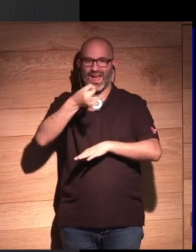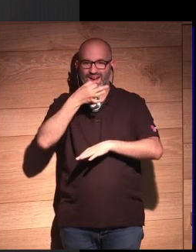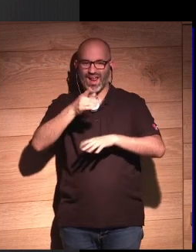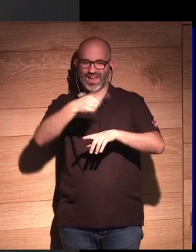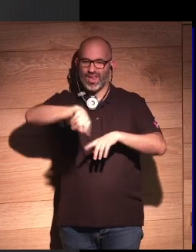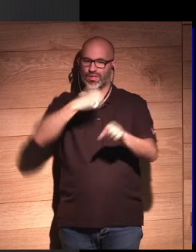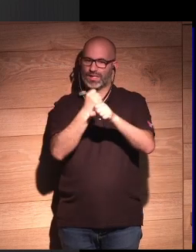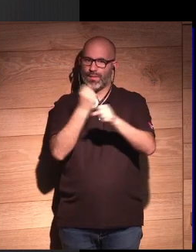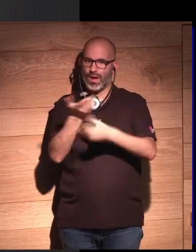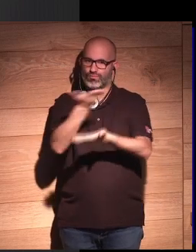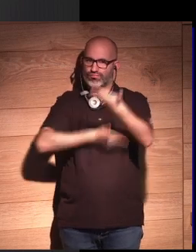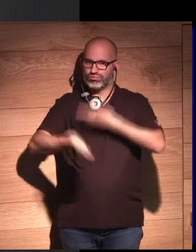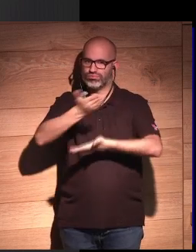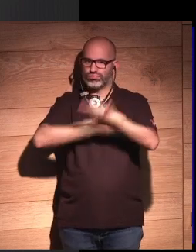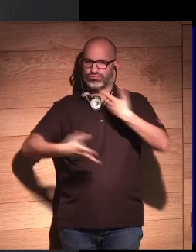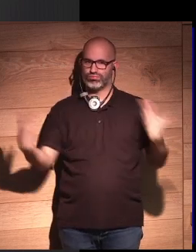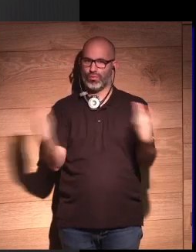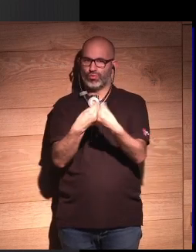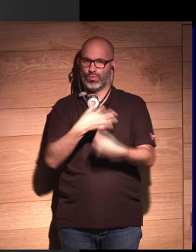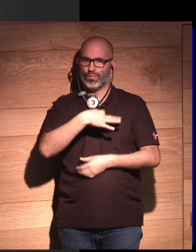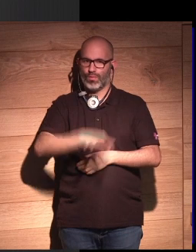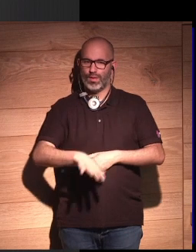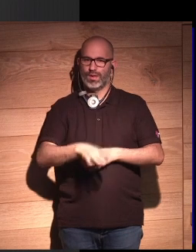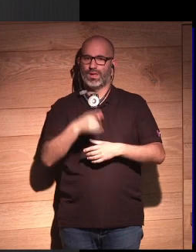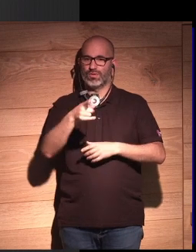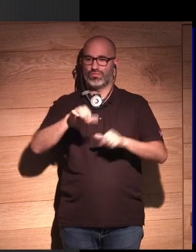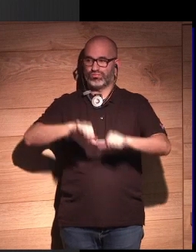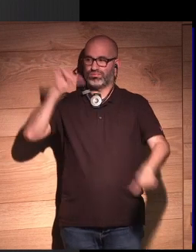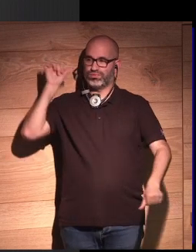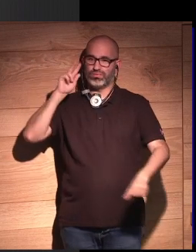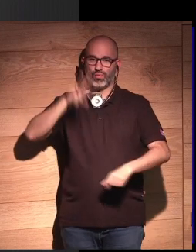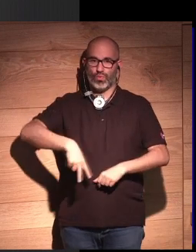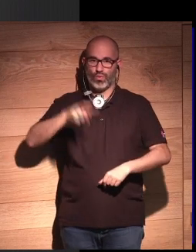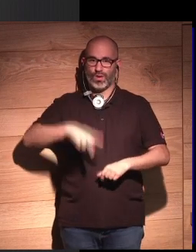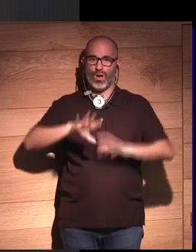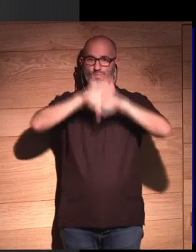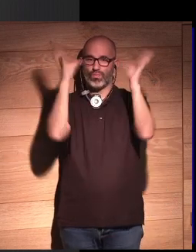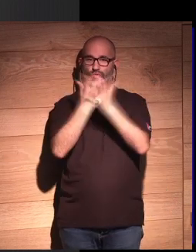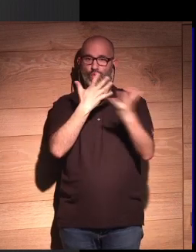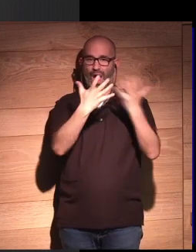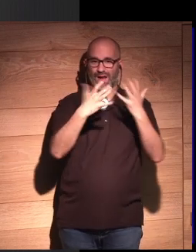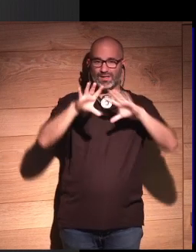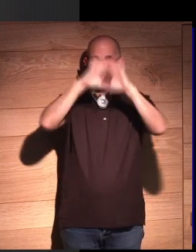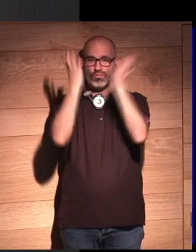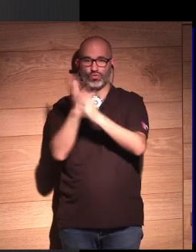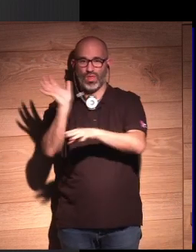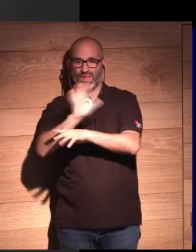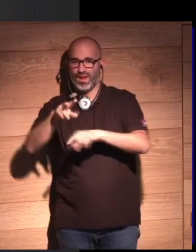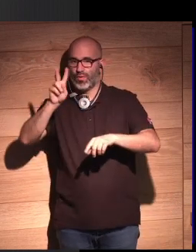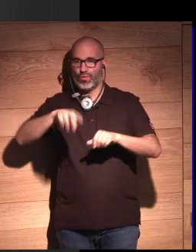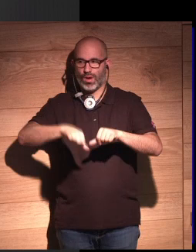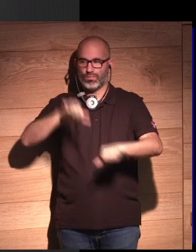ways that we just haven't seen, not in the art world nor in the film world. But we're seeing it in this powerful new movement that's coming